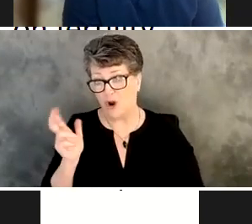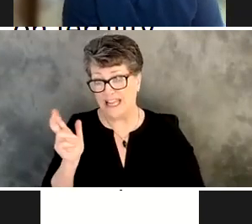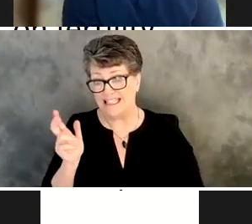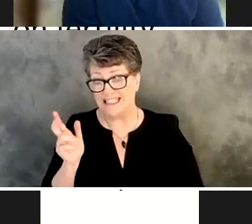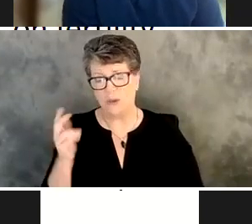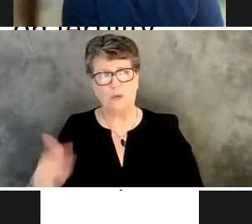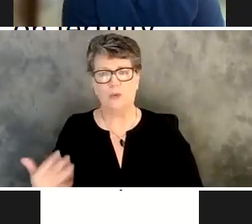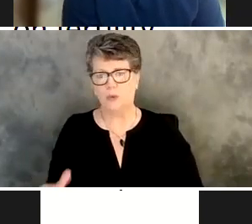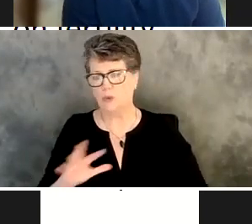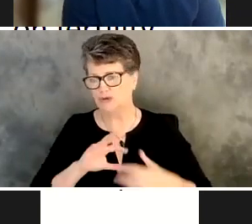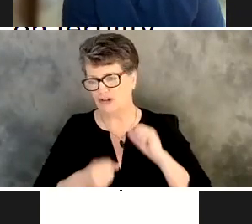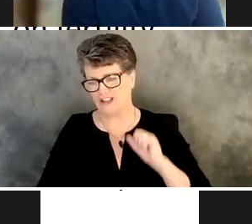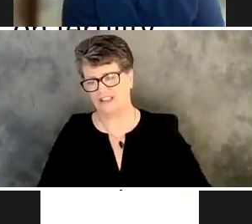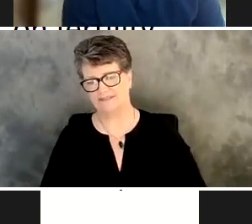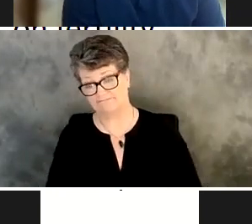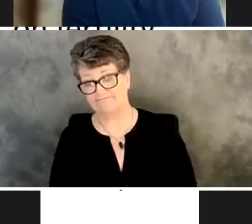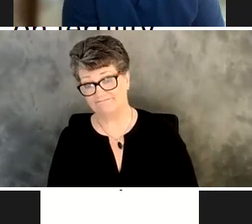tragic.